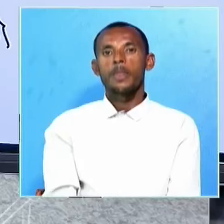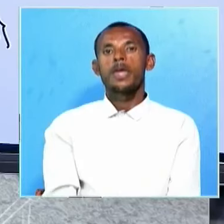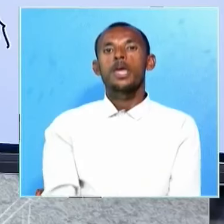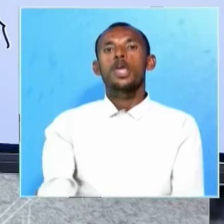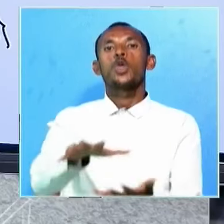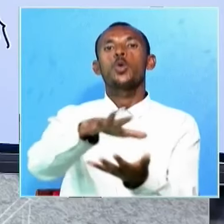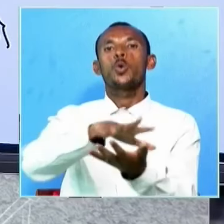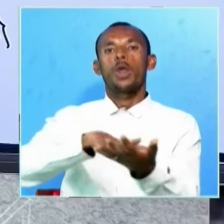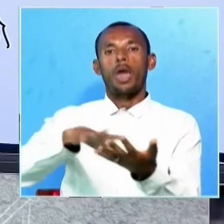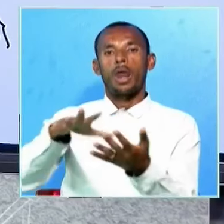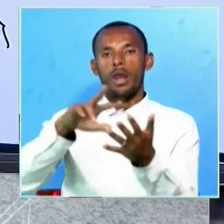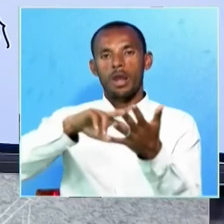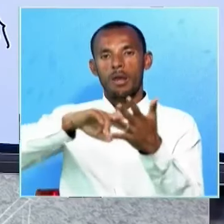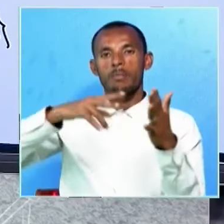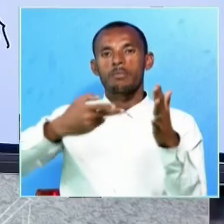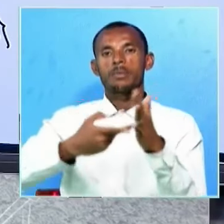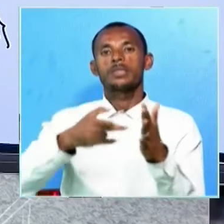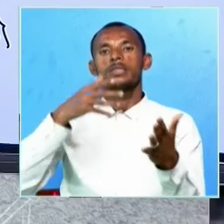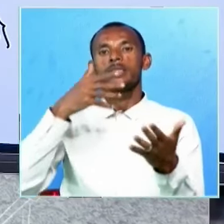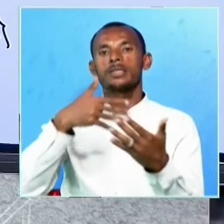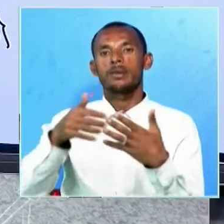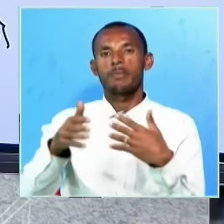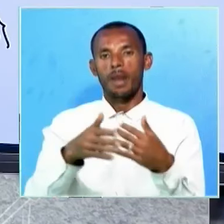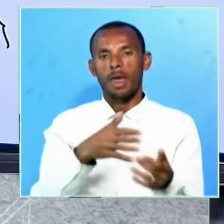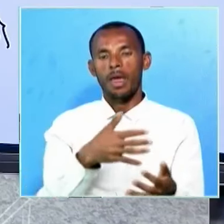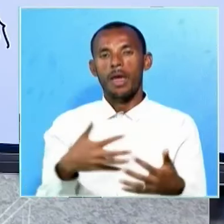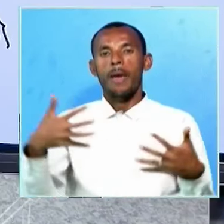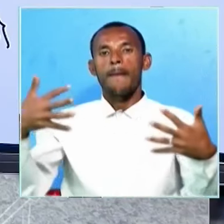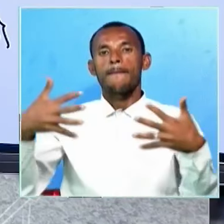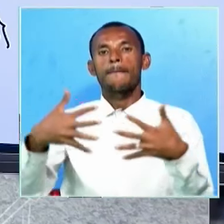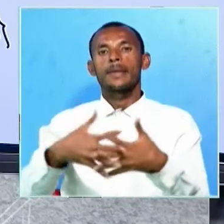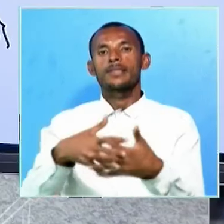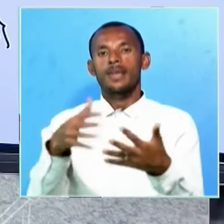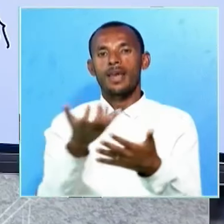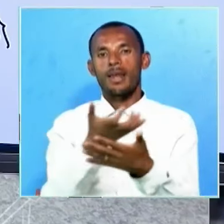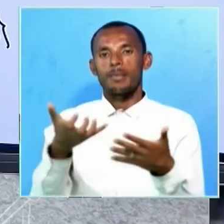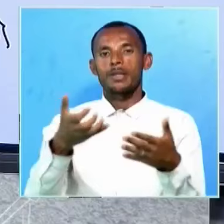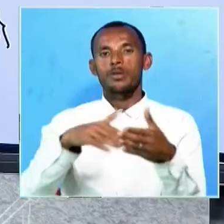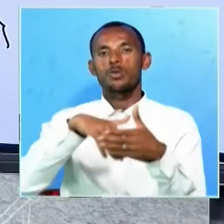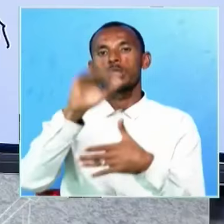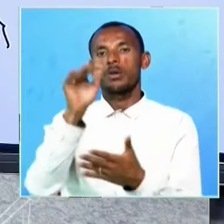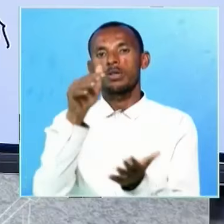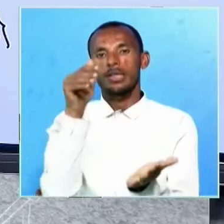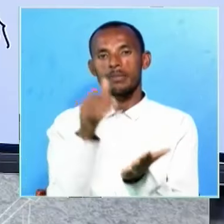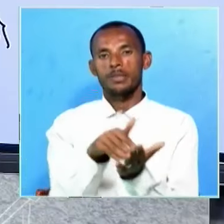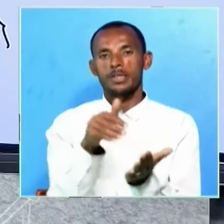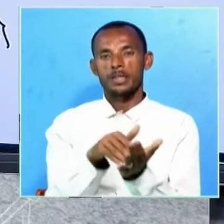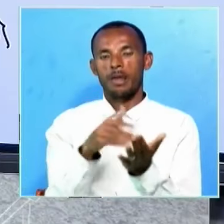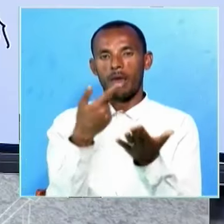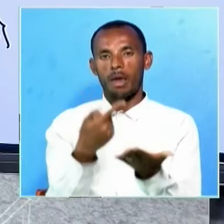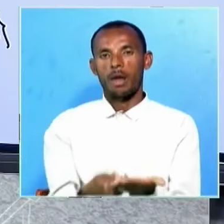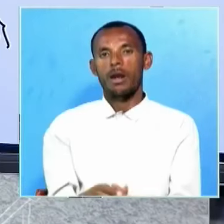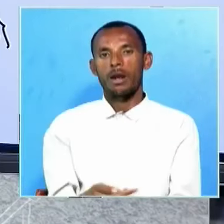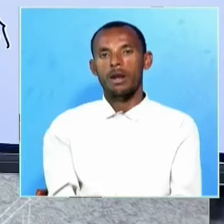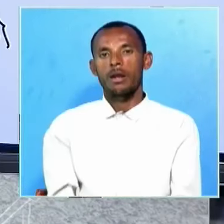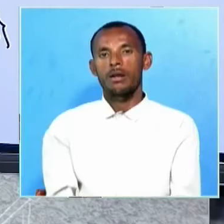Union means simply mixing the elements without repetition. So here,